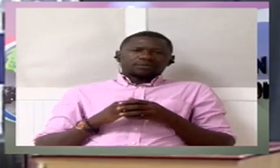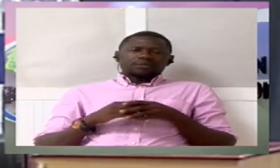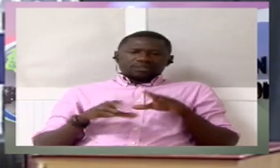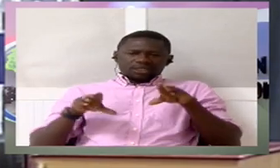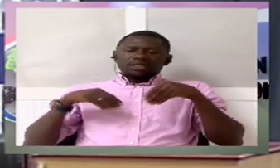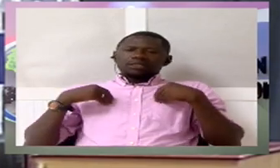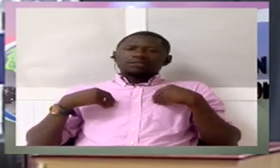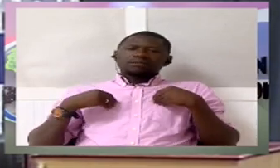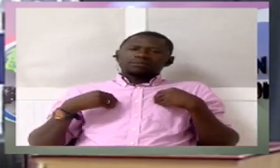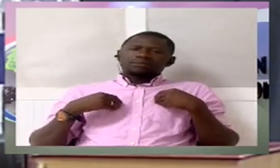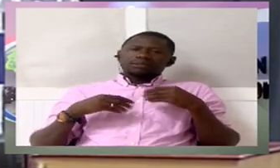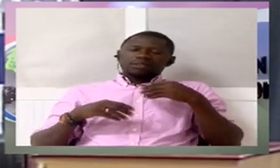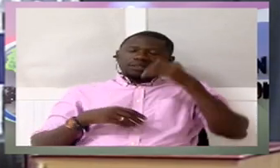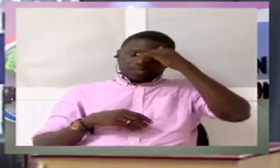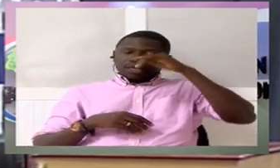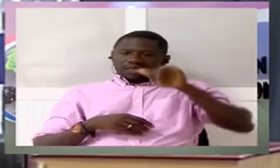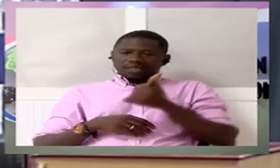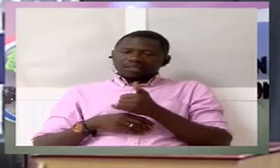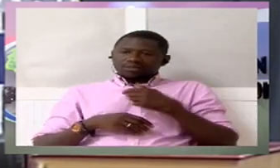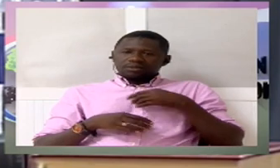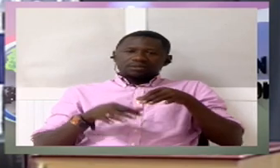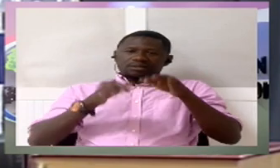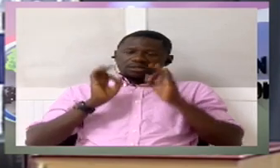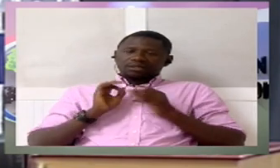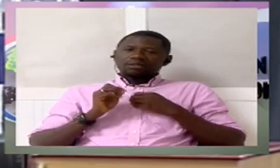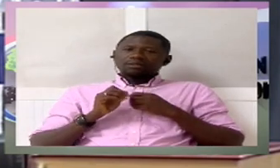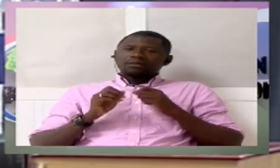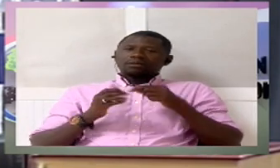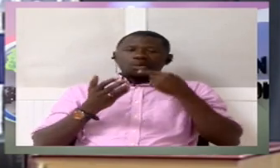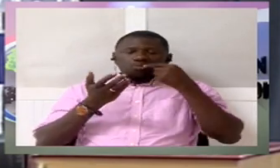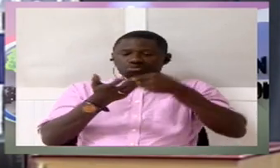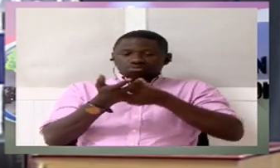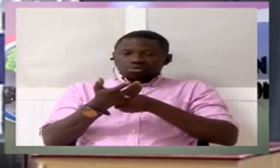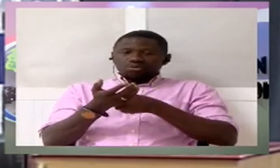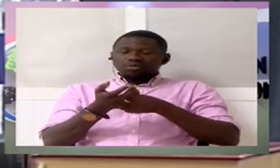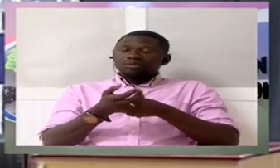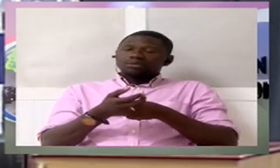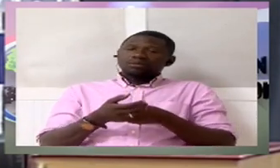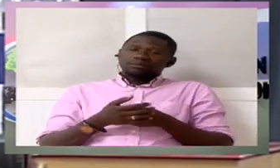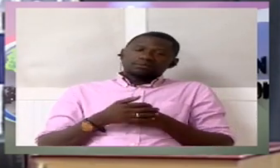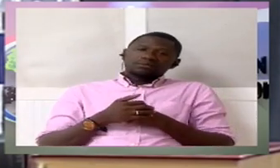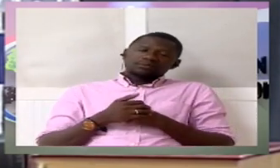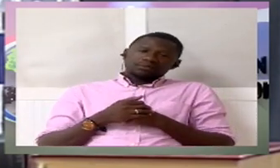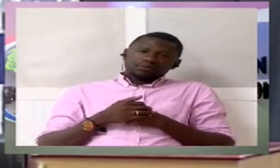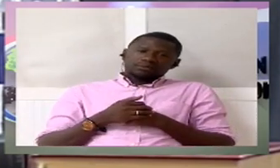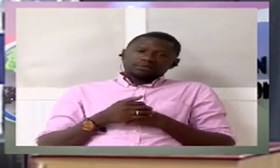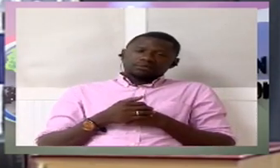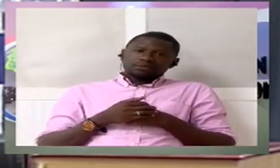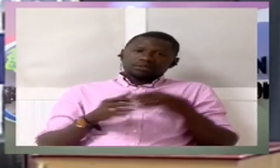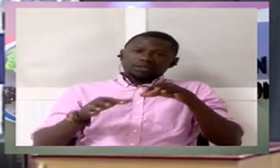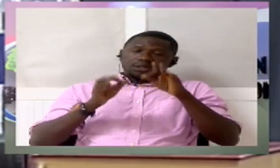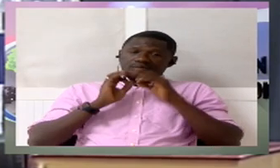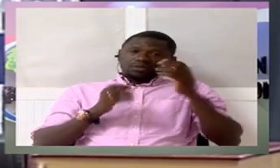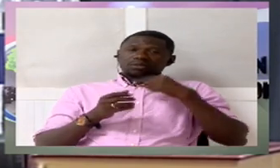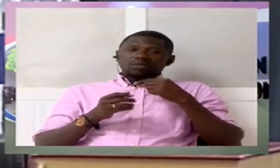ko tenke ya yelota. He accepted for them to take another blood sample for testing. You drip sama nampuka kai. They brought